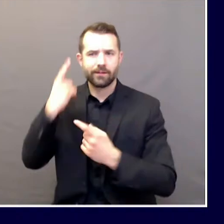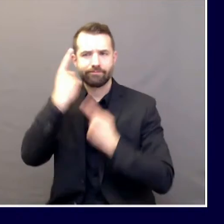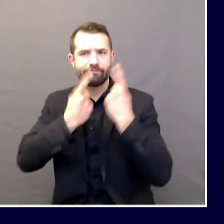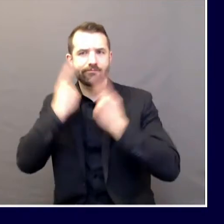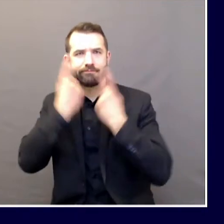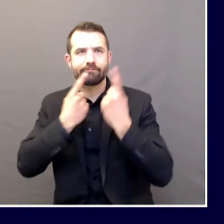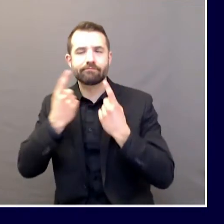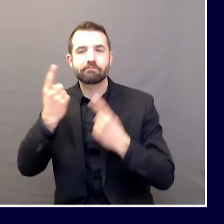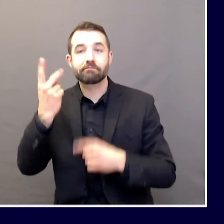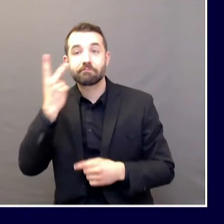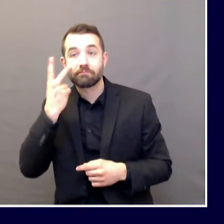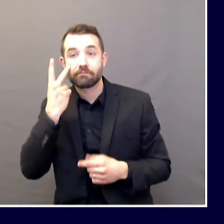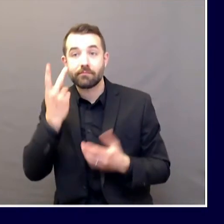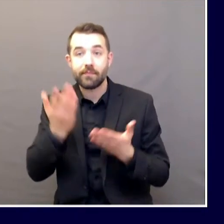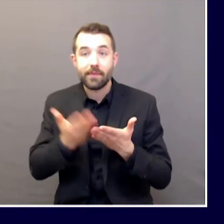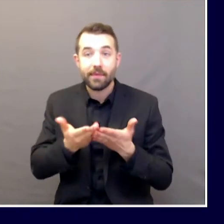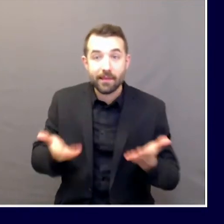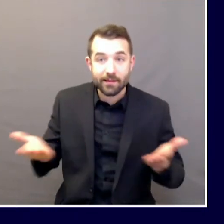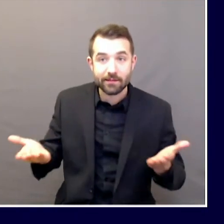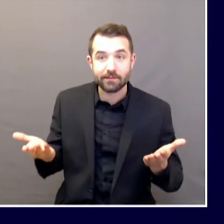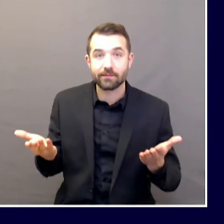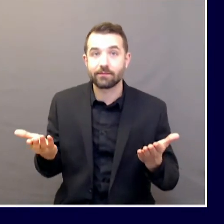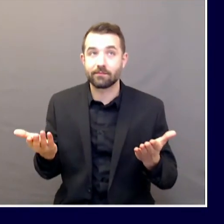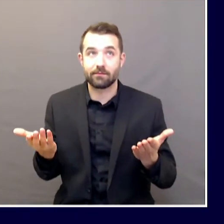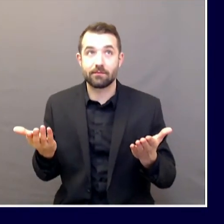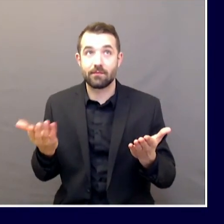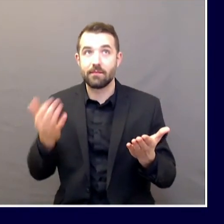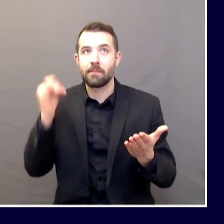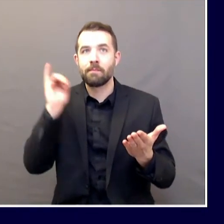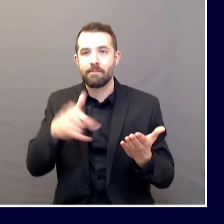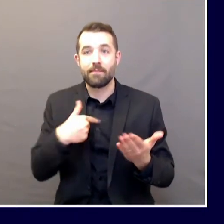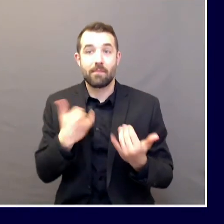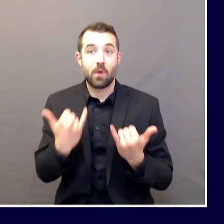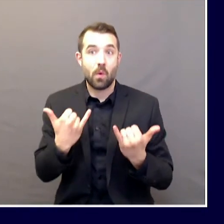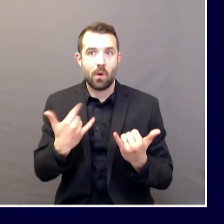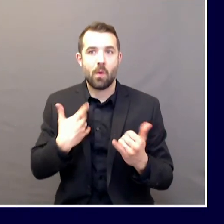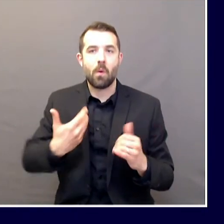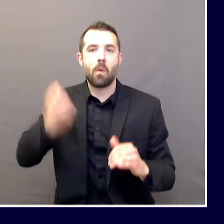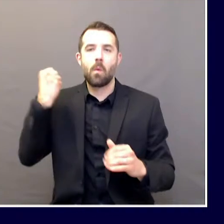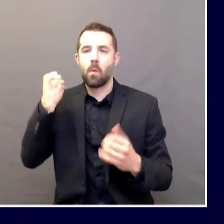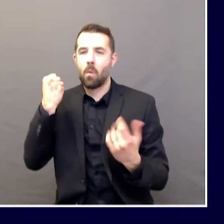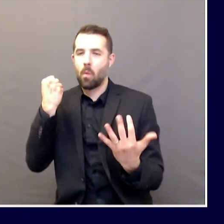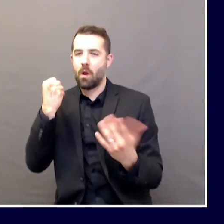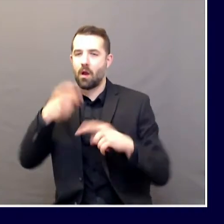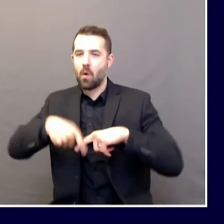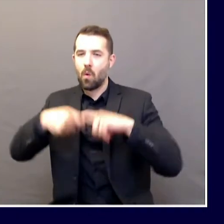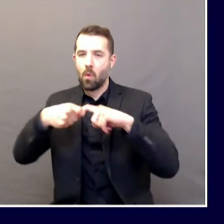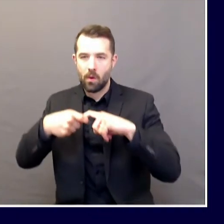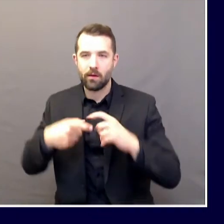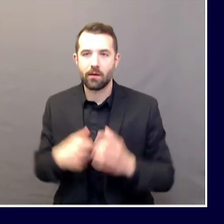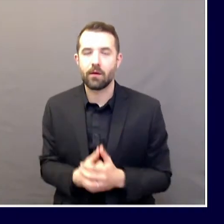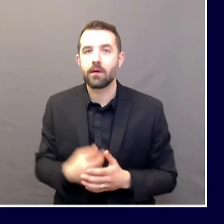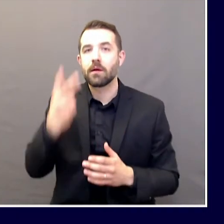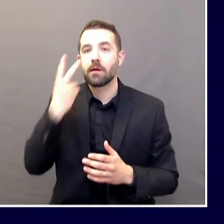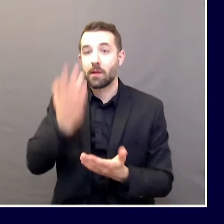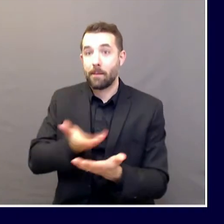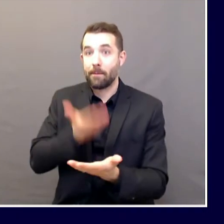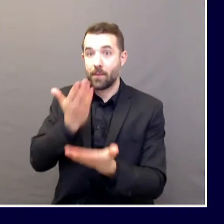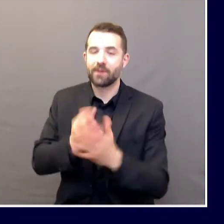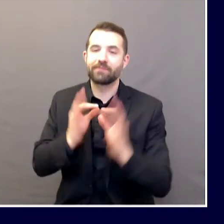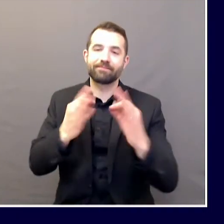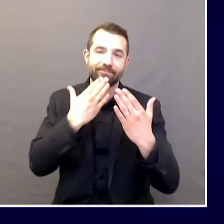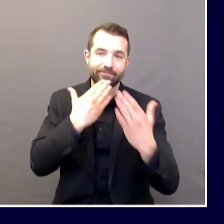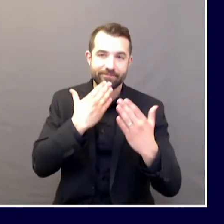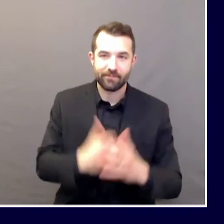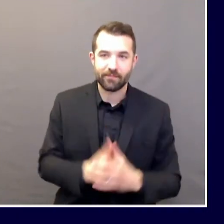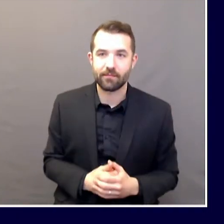hold my judgment on it, and so we can look at all the data at once. Great, thank you. Let me turn